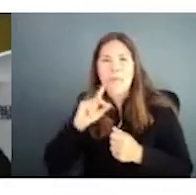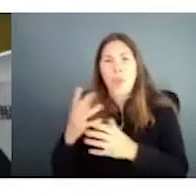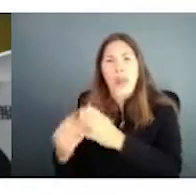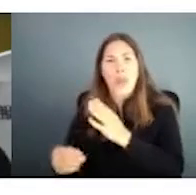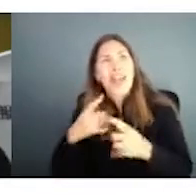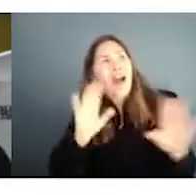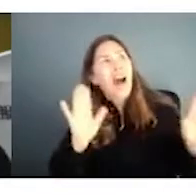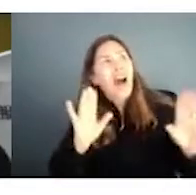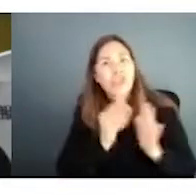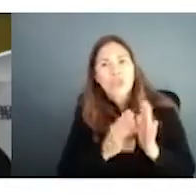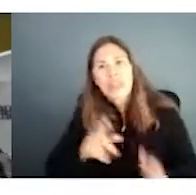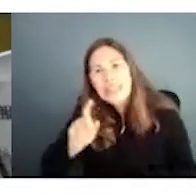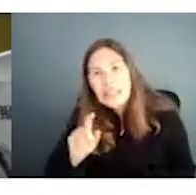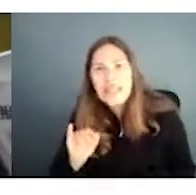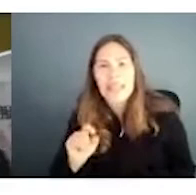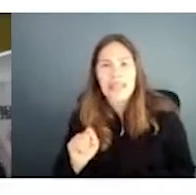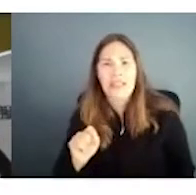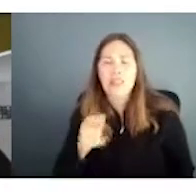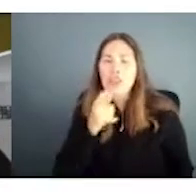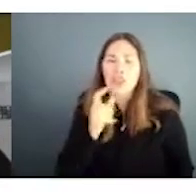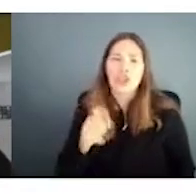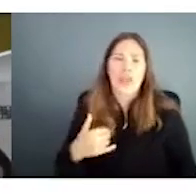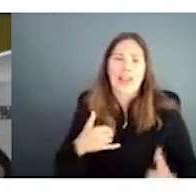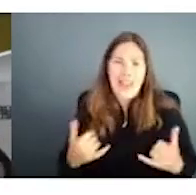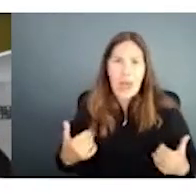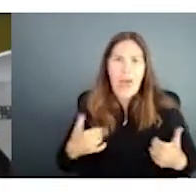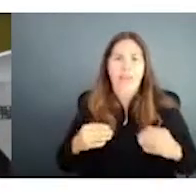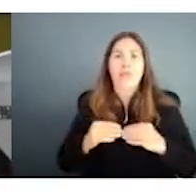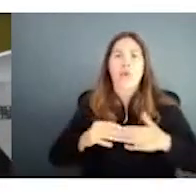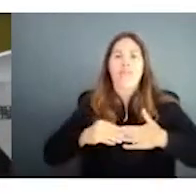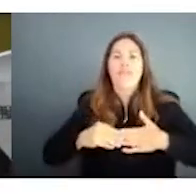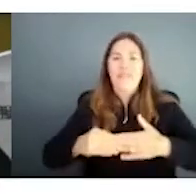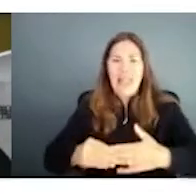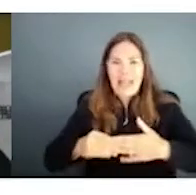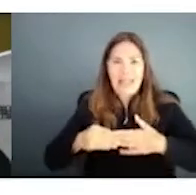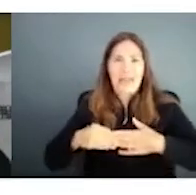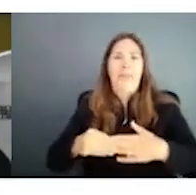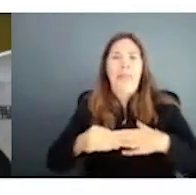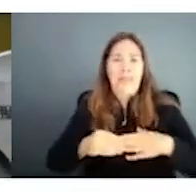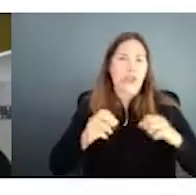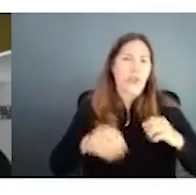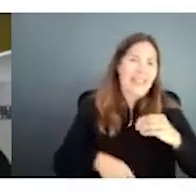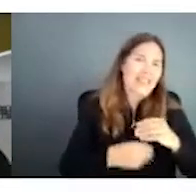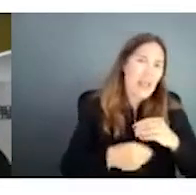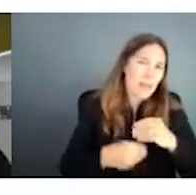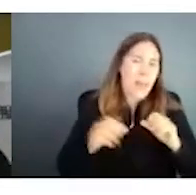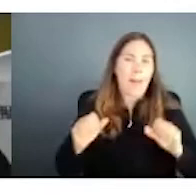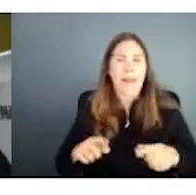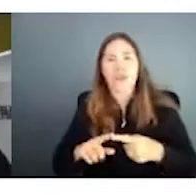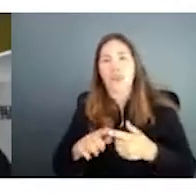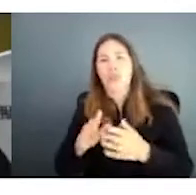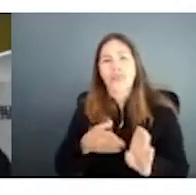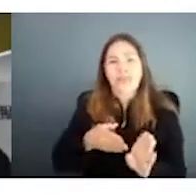that. So we should have now flexibility. We should have the ability to supplement and the ability to